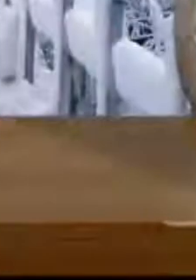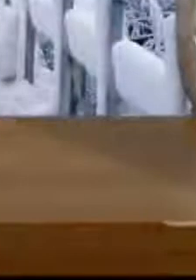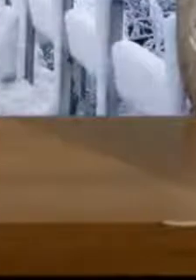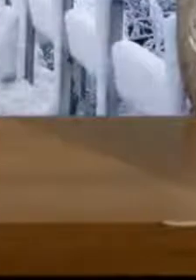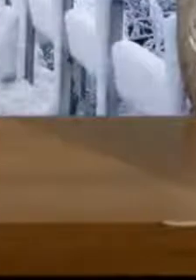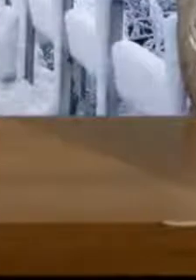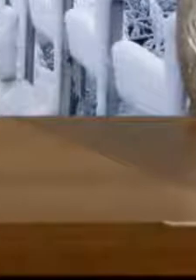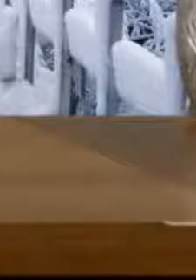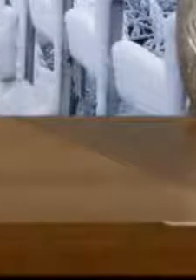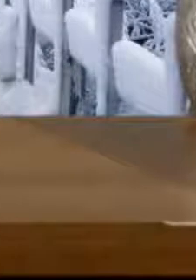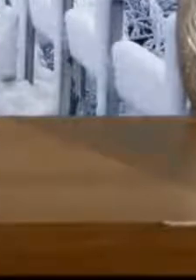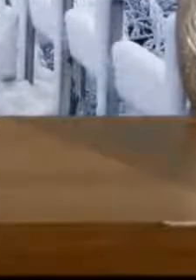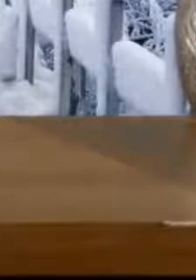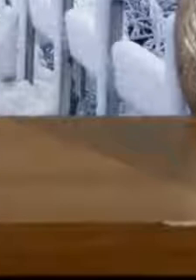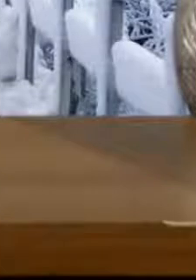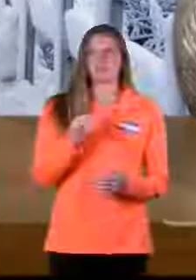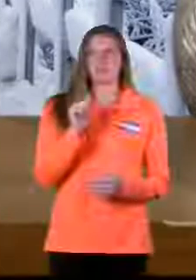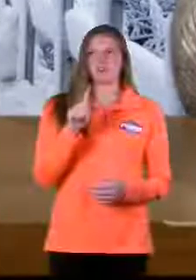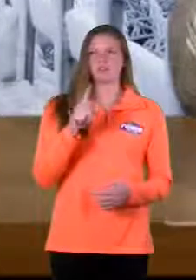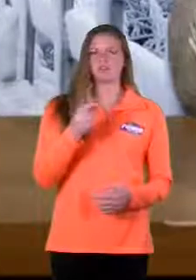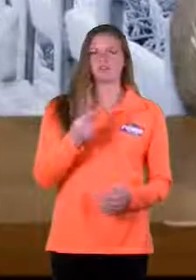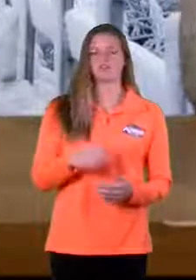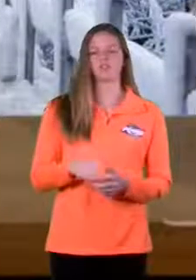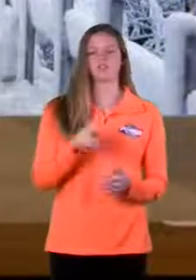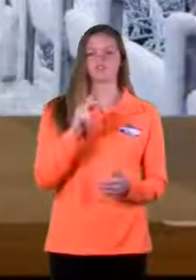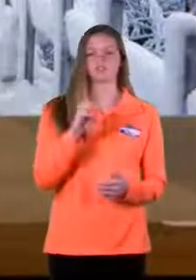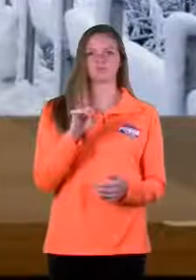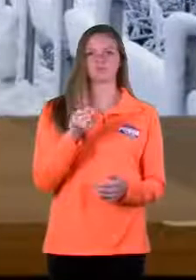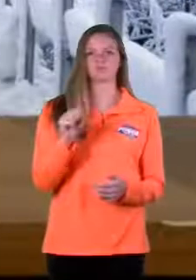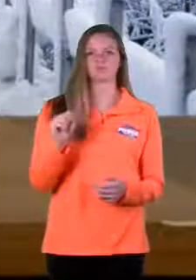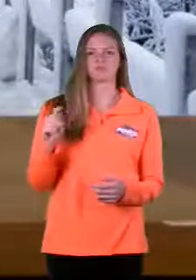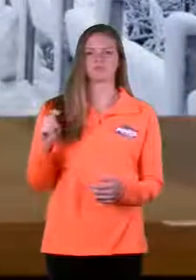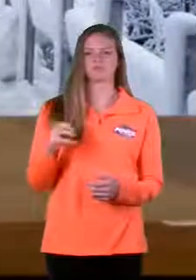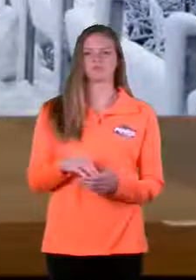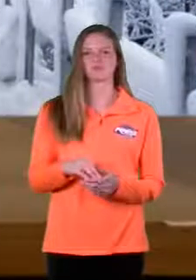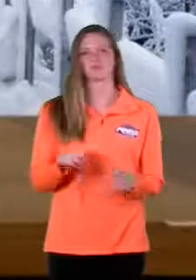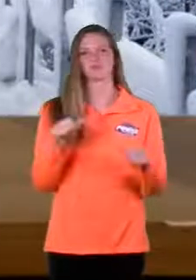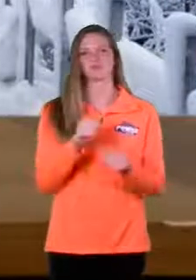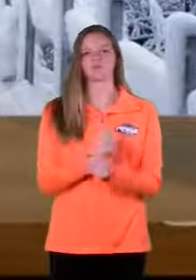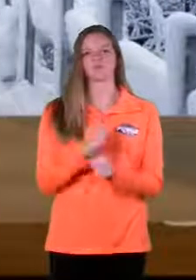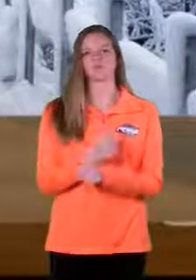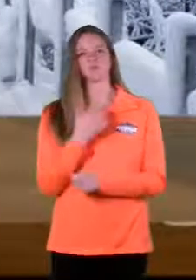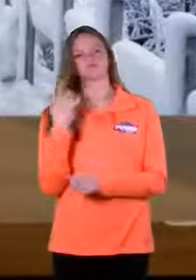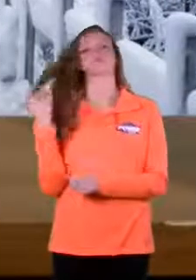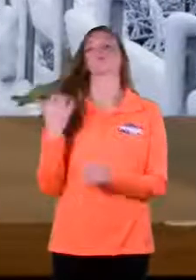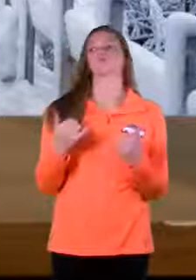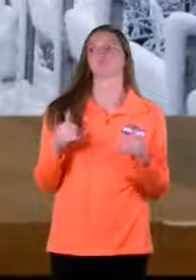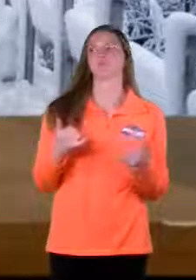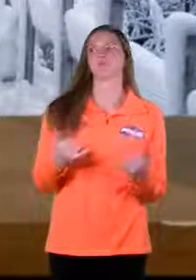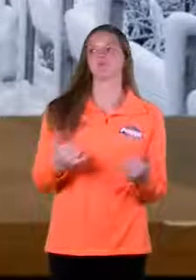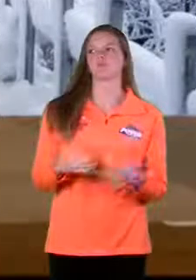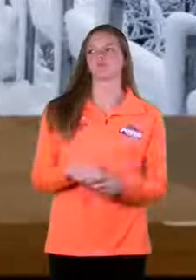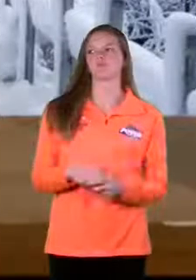For those of you taking the Algebra Keystones, please pay attention to the following announcement. The Algebra Keystone Module 2 will take place today in the